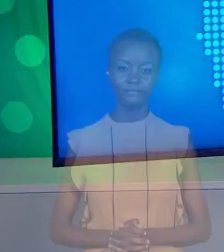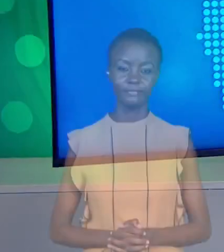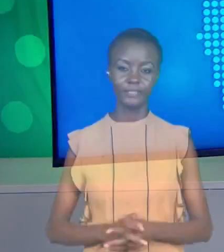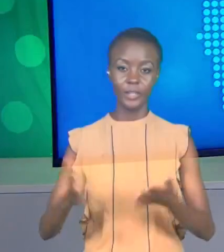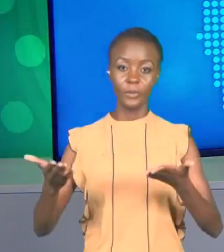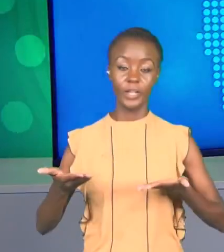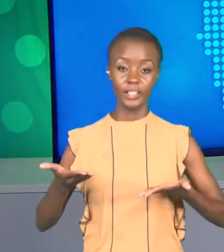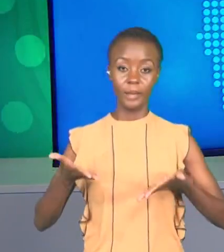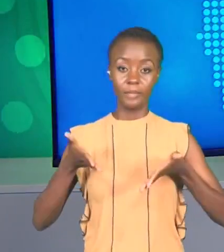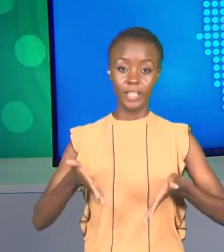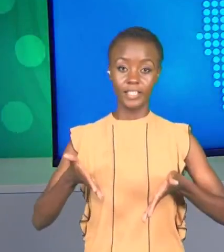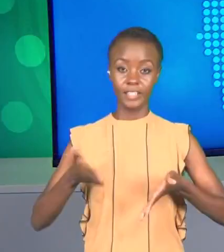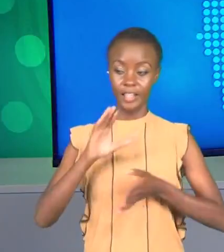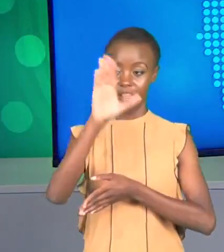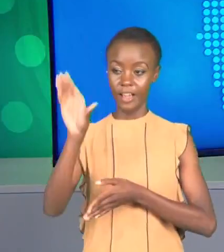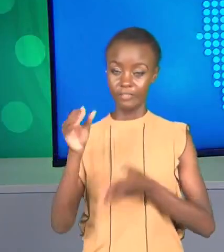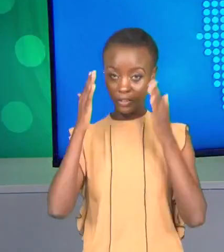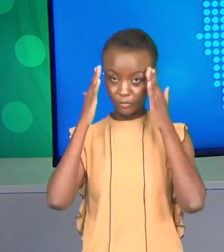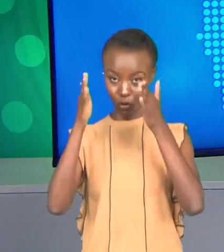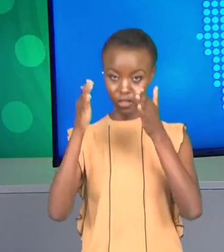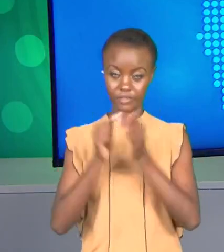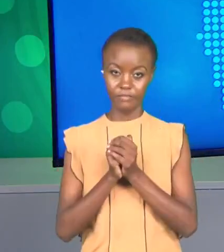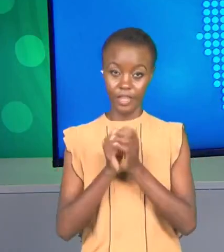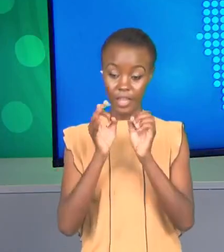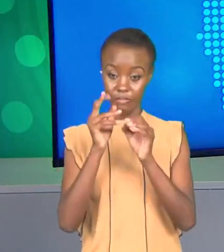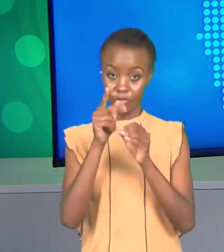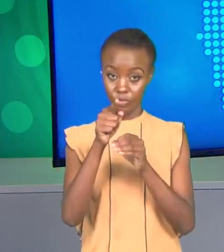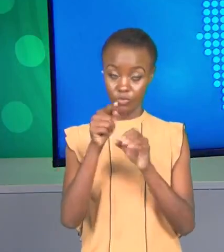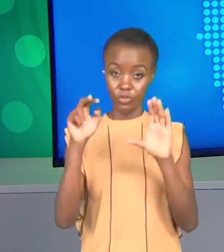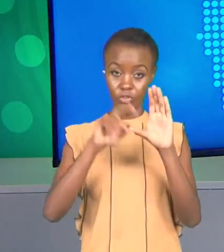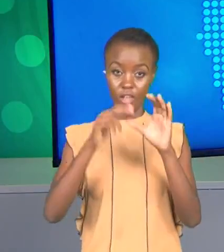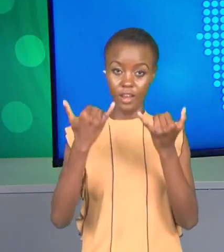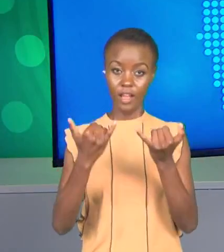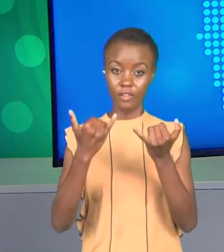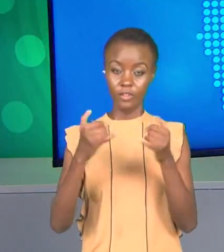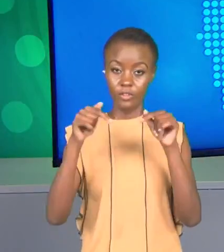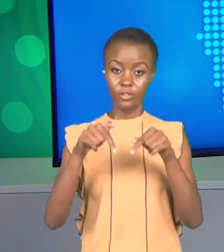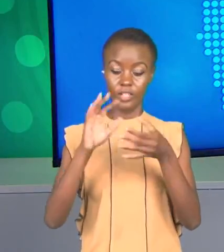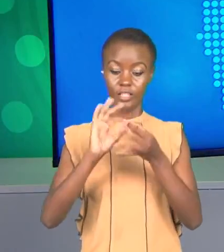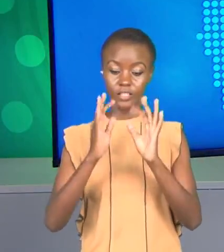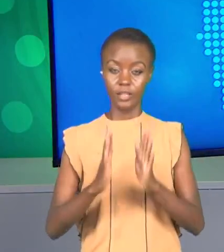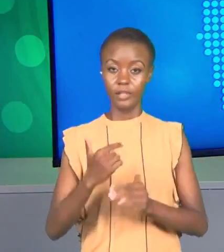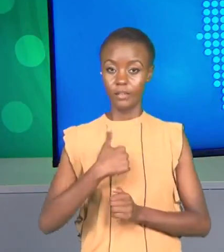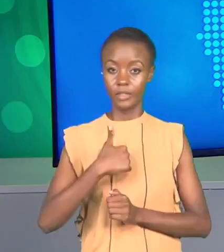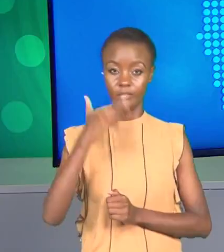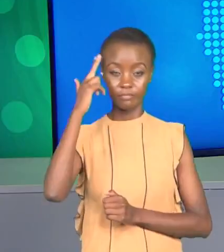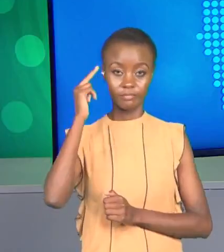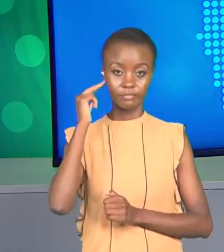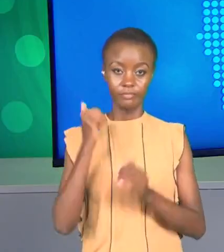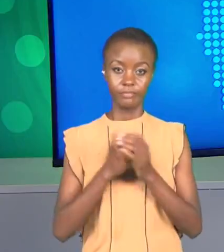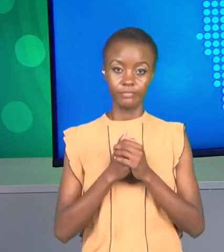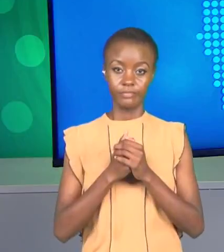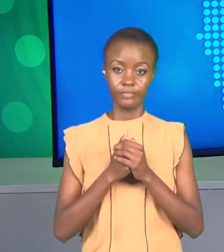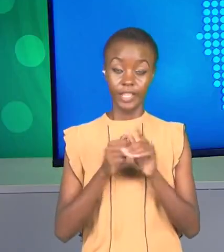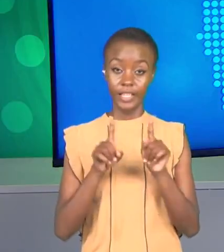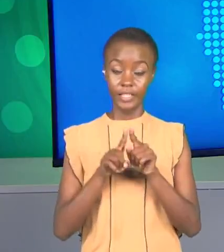Welcome back. This is Africa Focus. In case you just joined us, today's sign language interpreter is Tracy Dorcas. Close